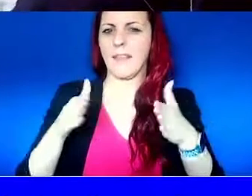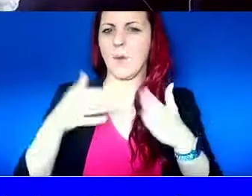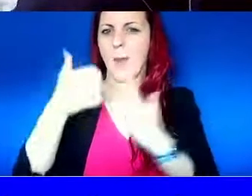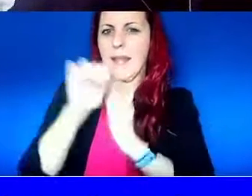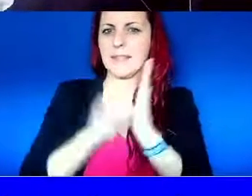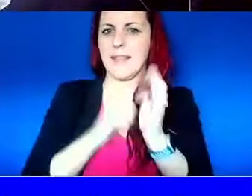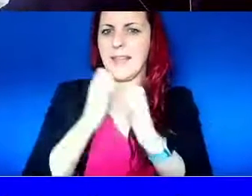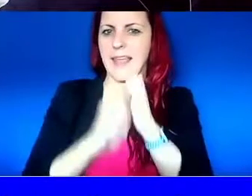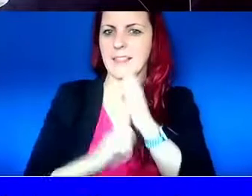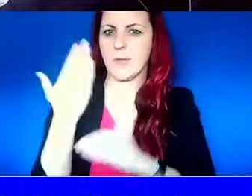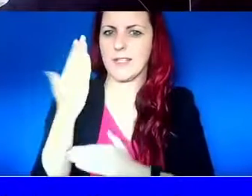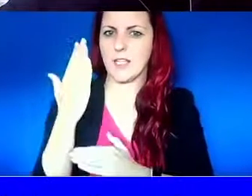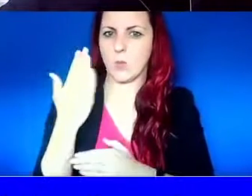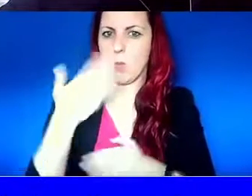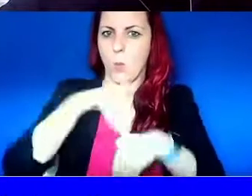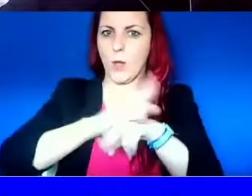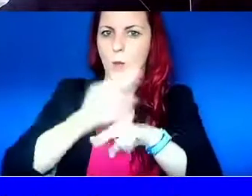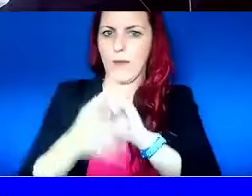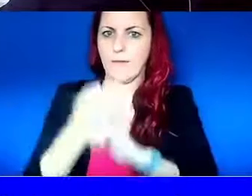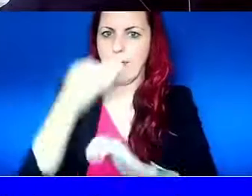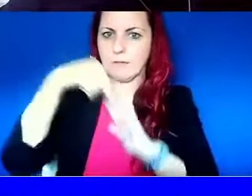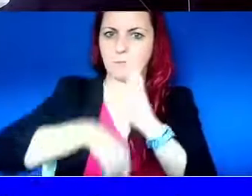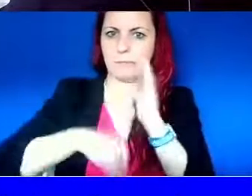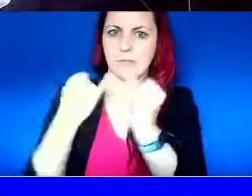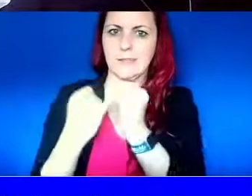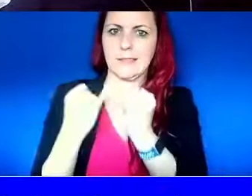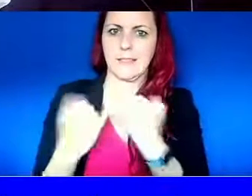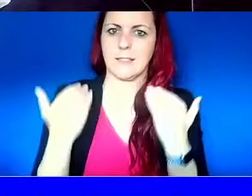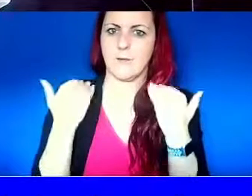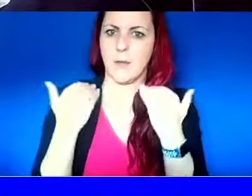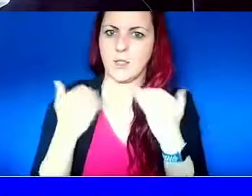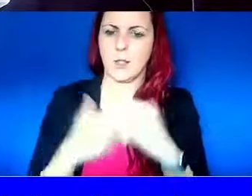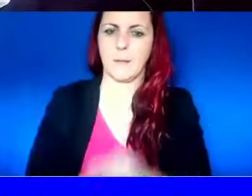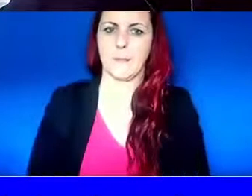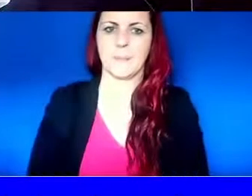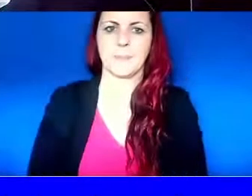presentation. Next slide,